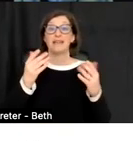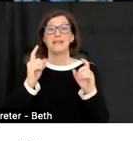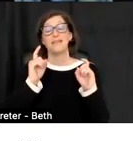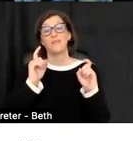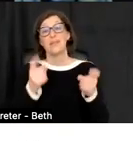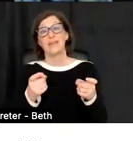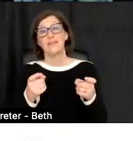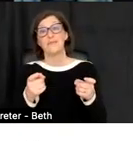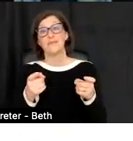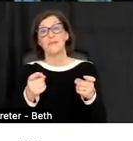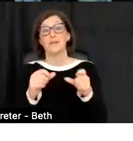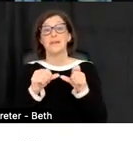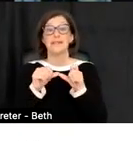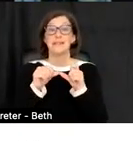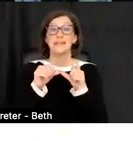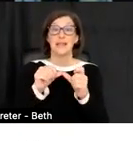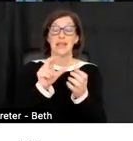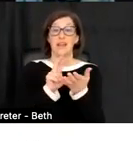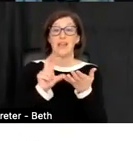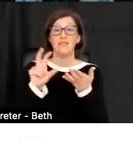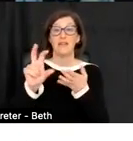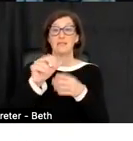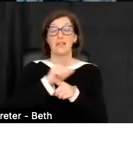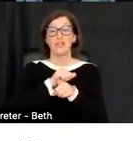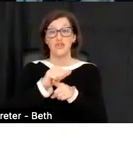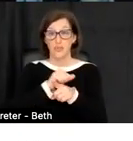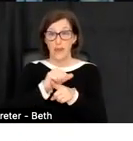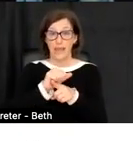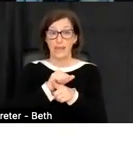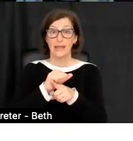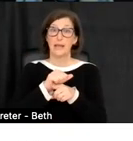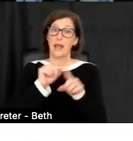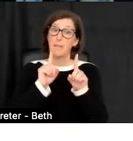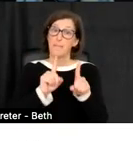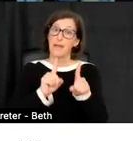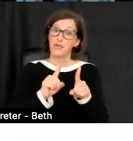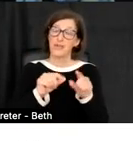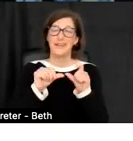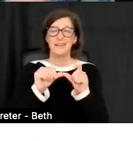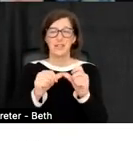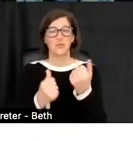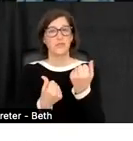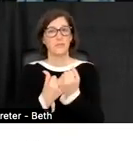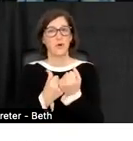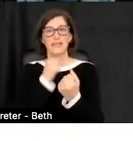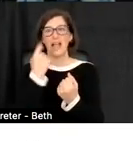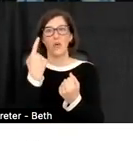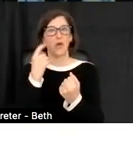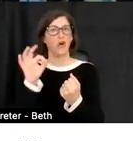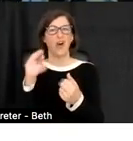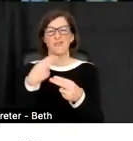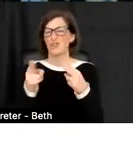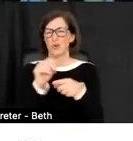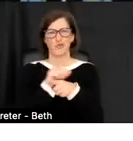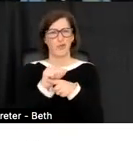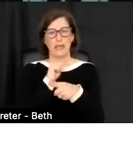put in the sustained investment in training them and mentoring them and ongoing support. These are not one-off quick trainings. And